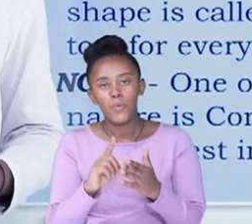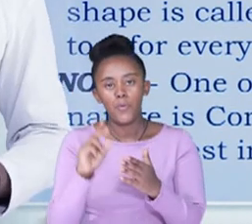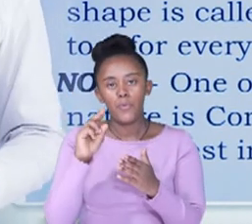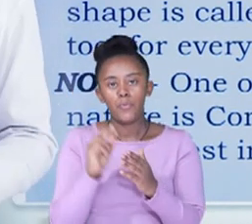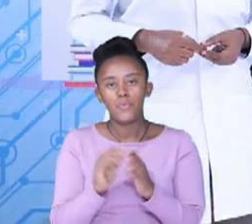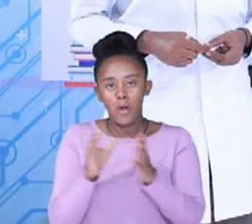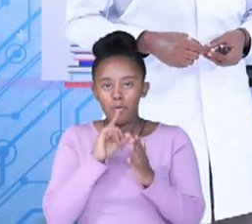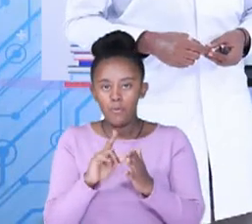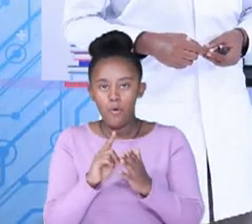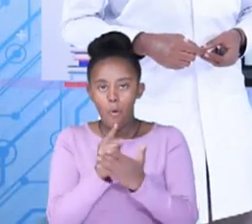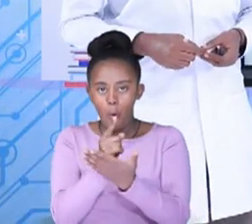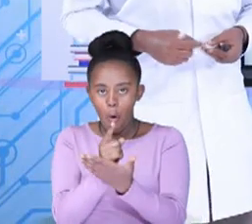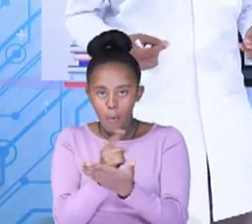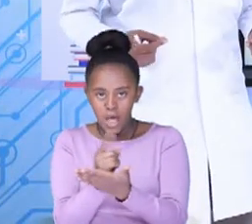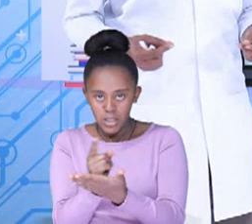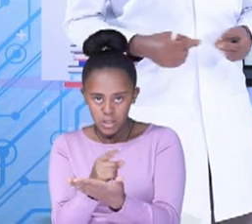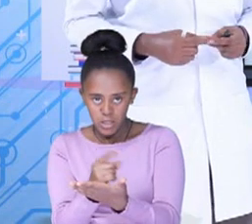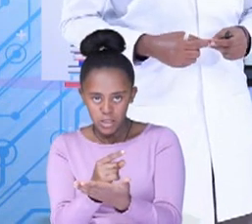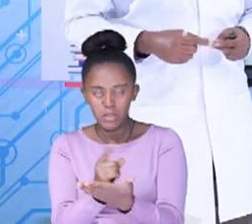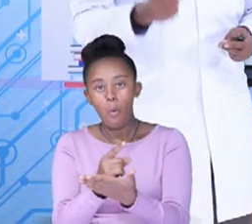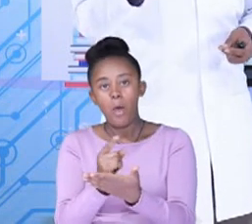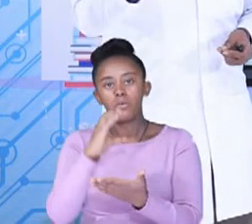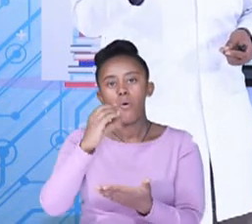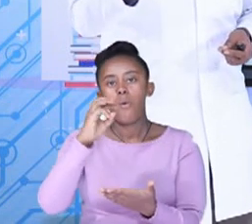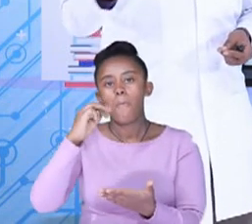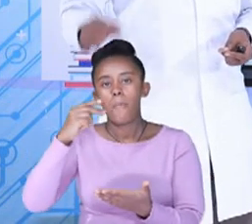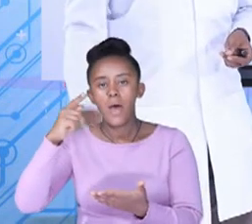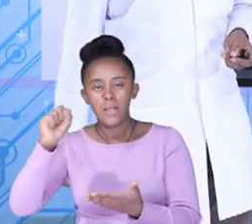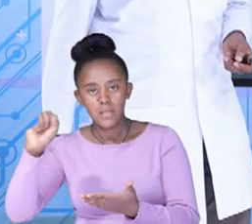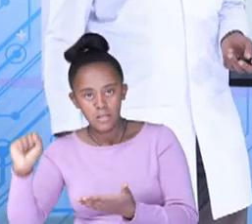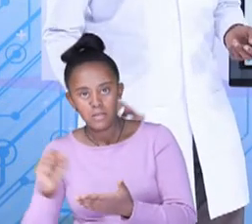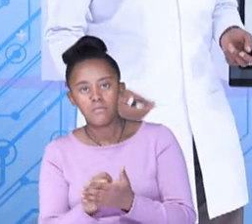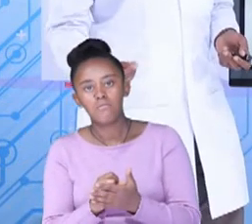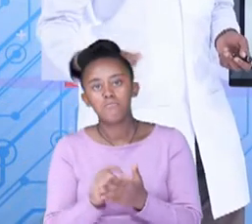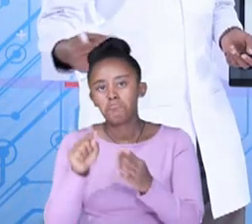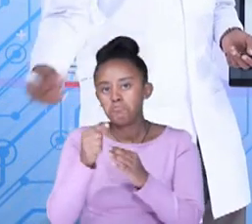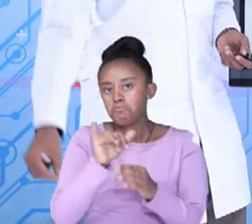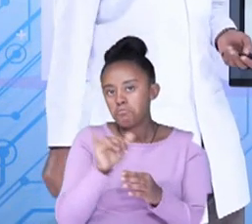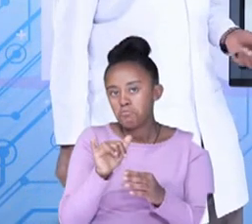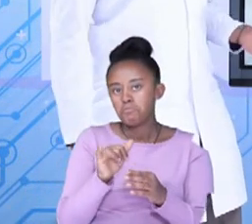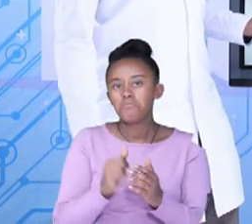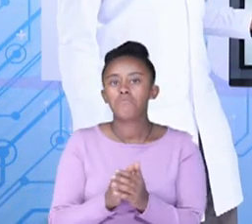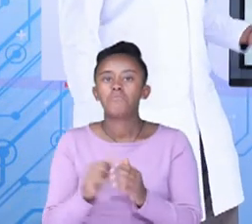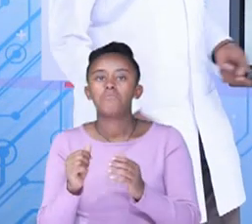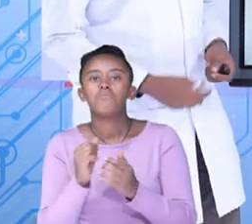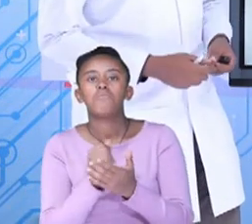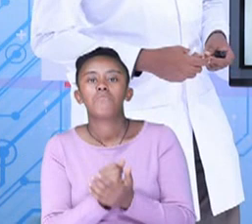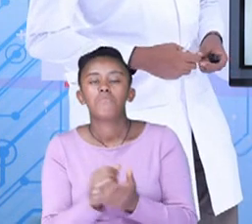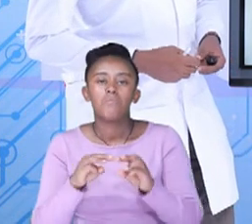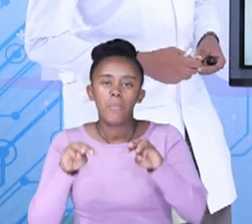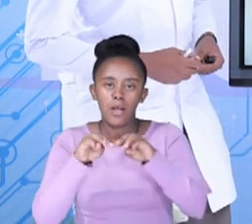narrower, and call it to be compass. Compass is a magnet, and it is carved as a needle-shaped, a very small needle-shaped